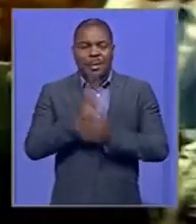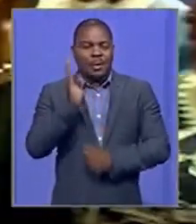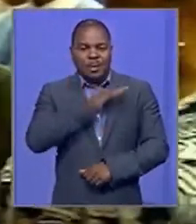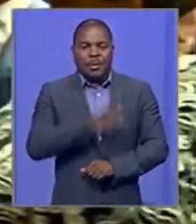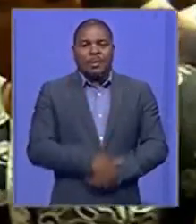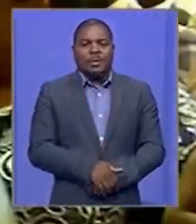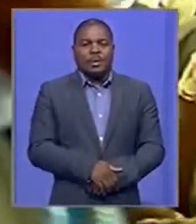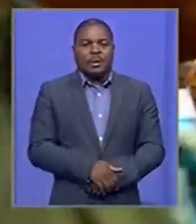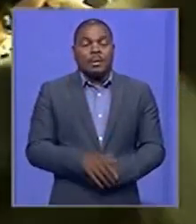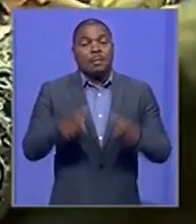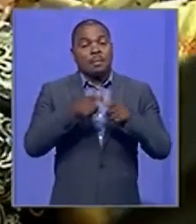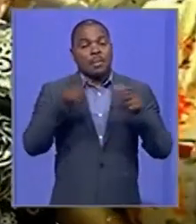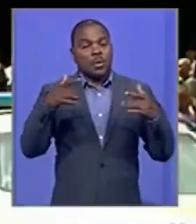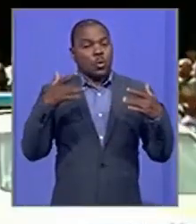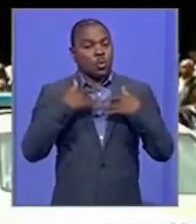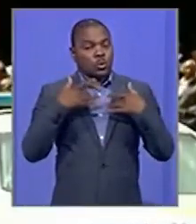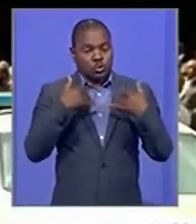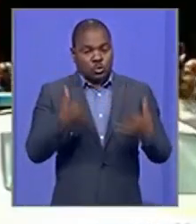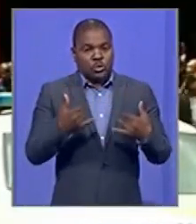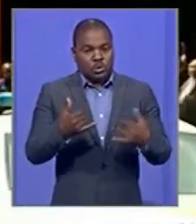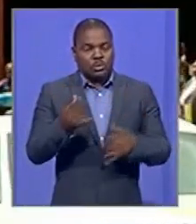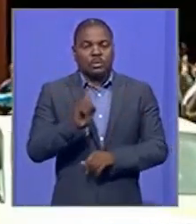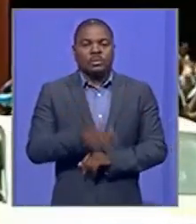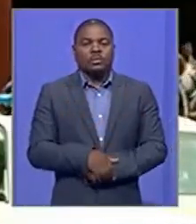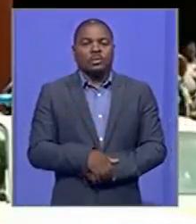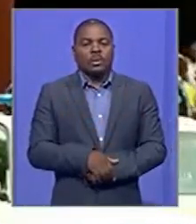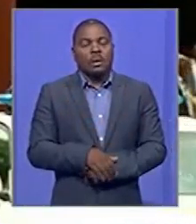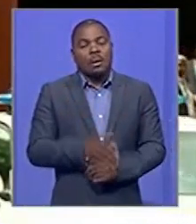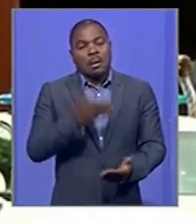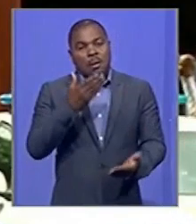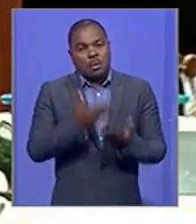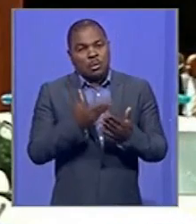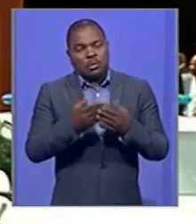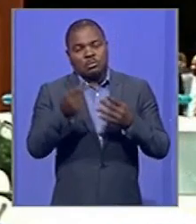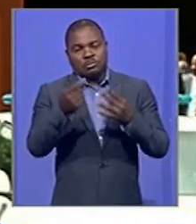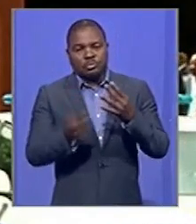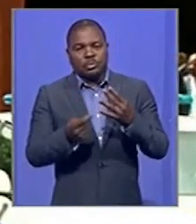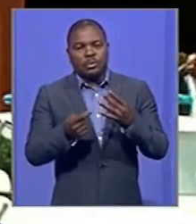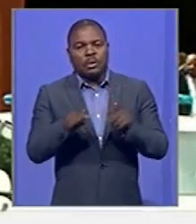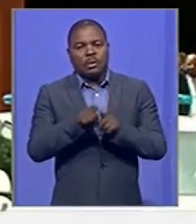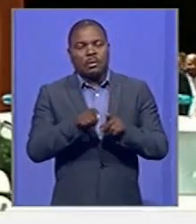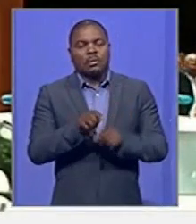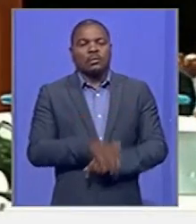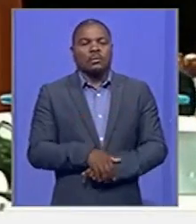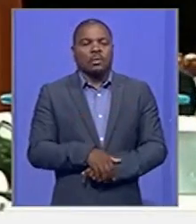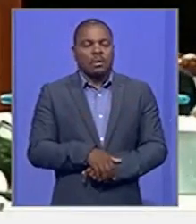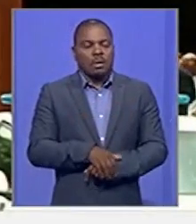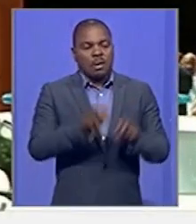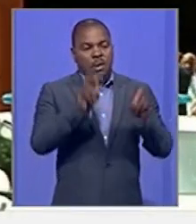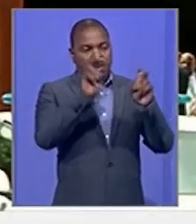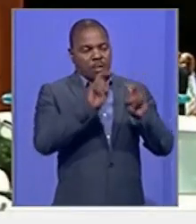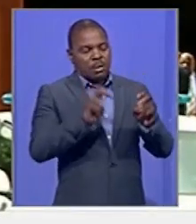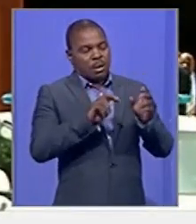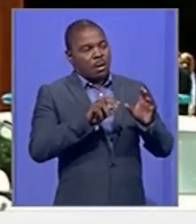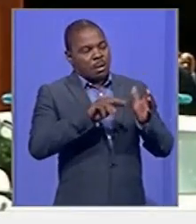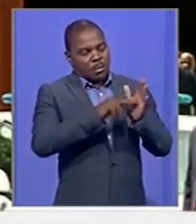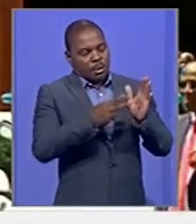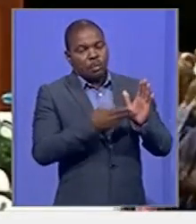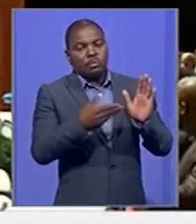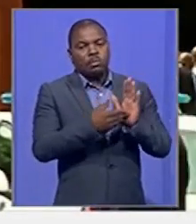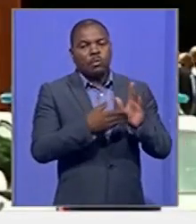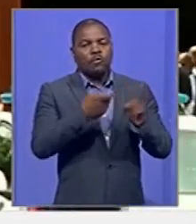biggest concern that comes out from today is a possible centralized energy plan being managed